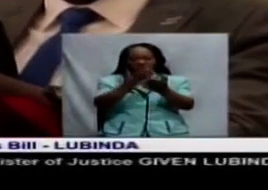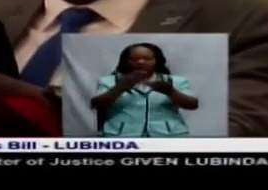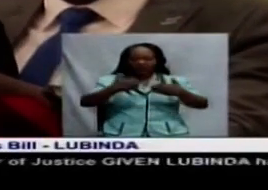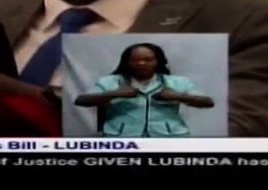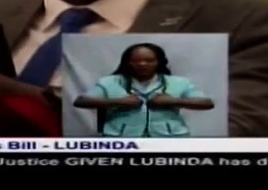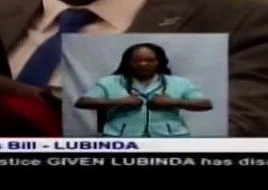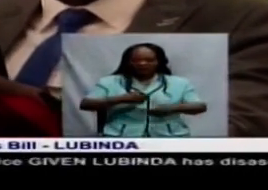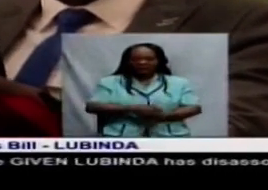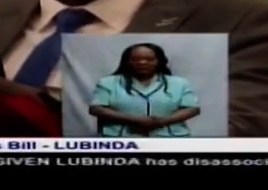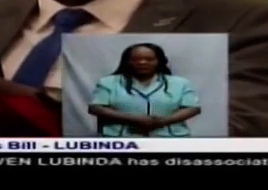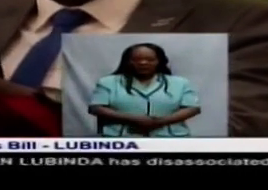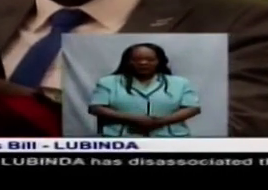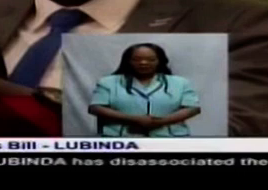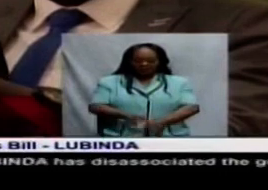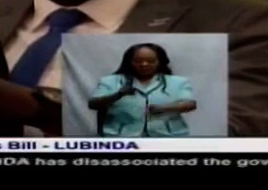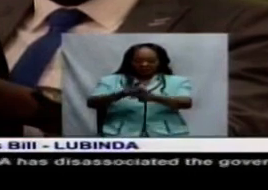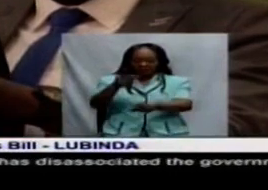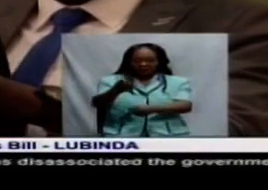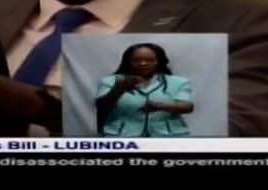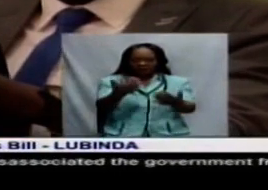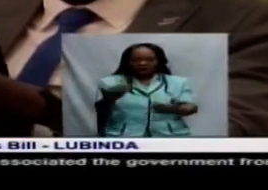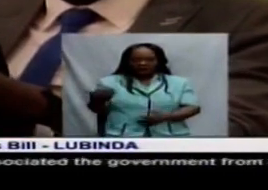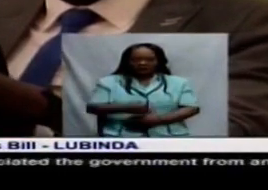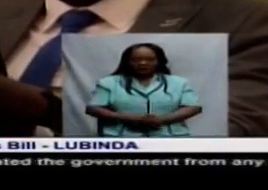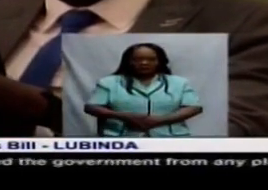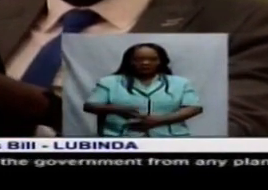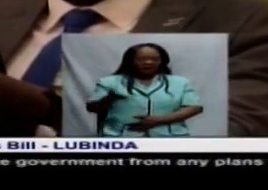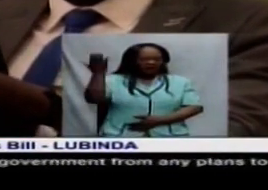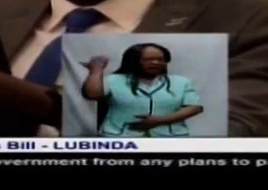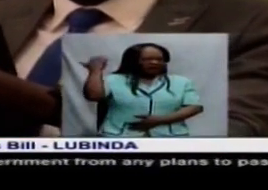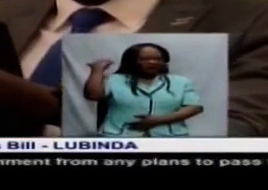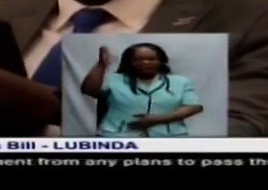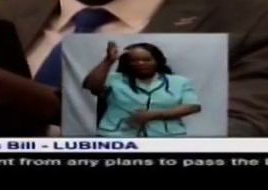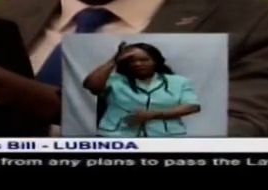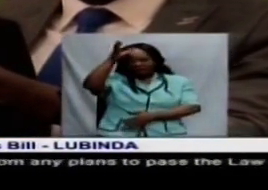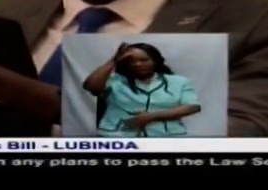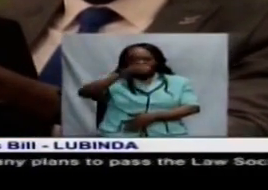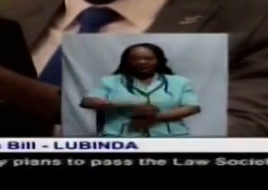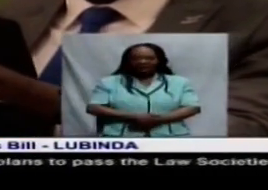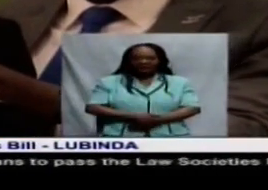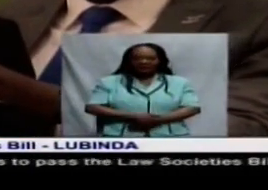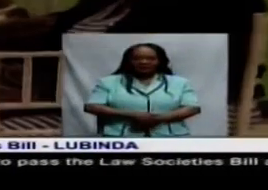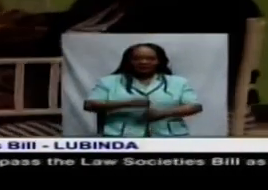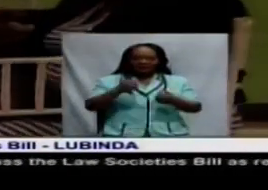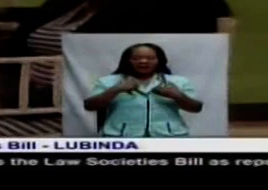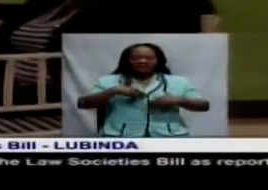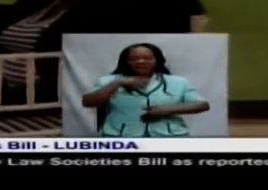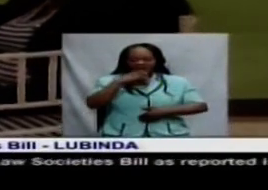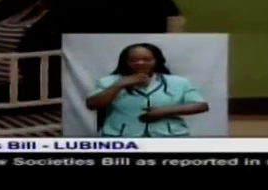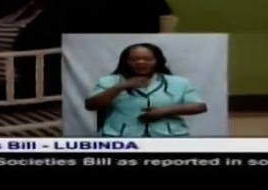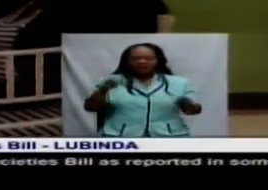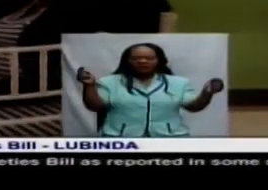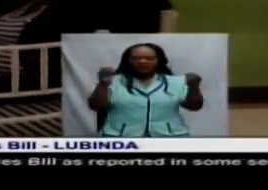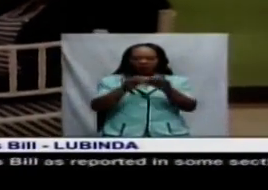for our children. Our forefathers were not selfish. If anything, many paid in blood,